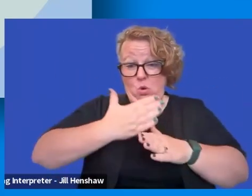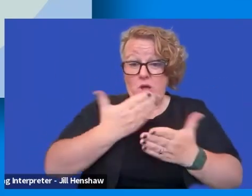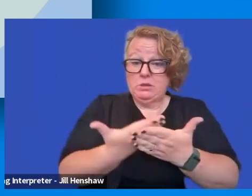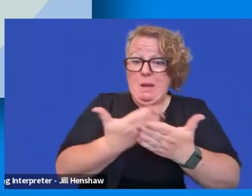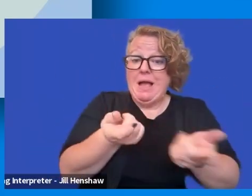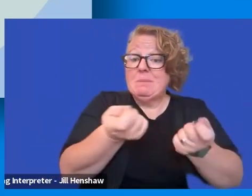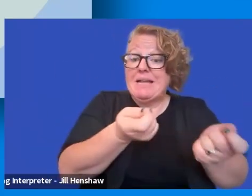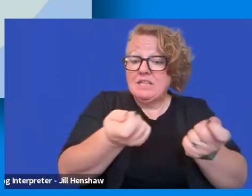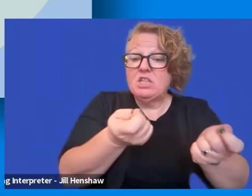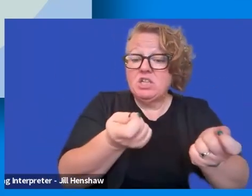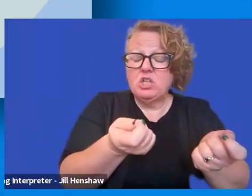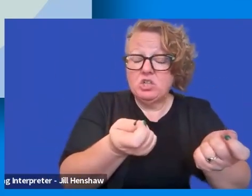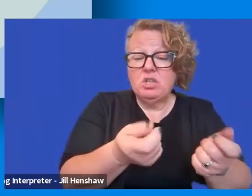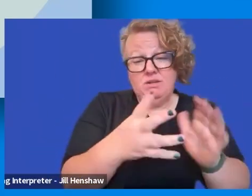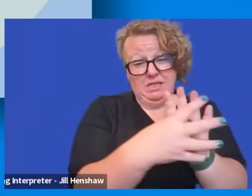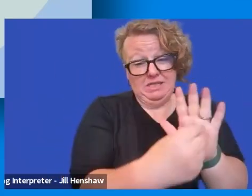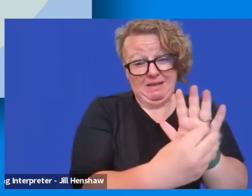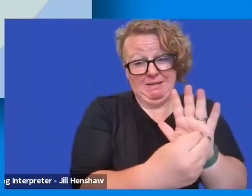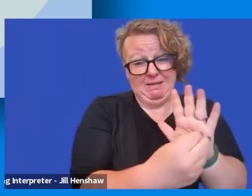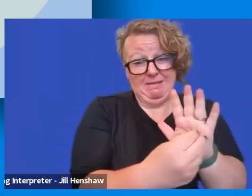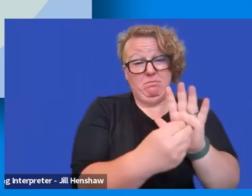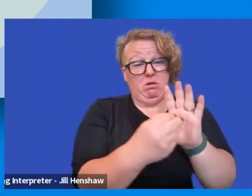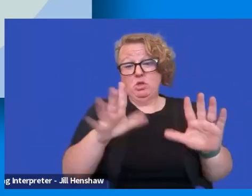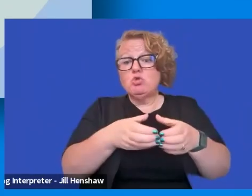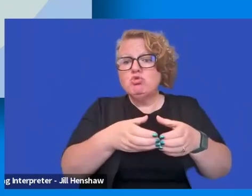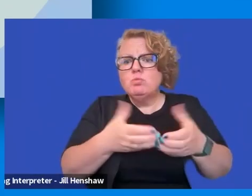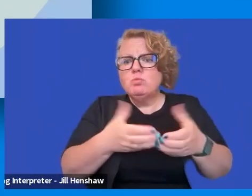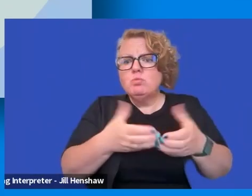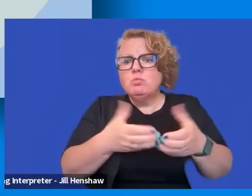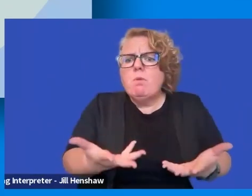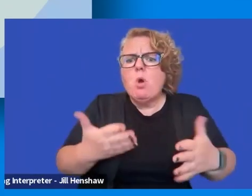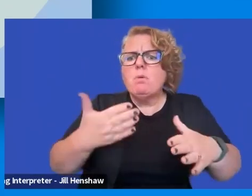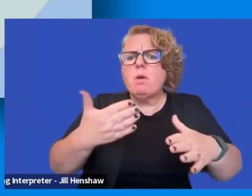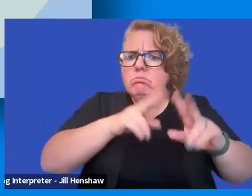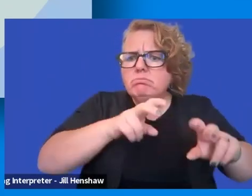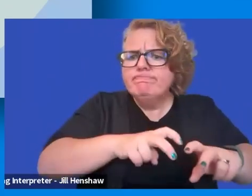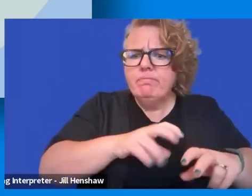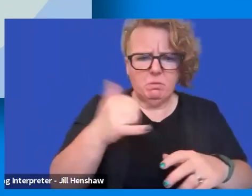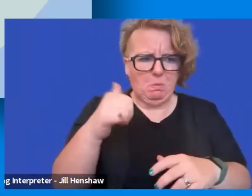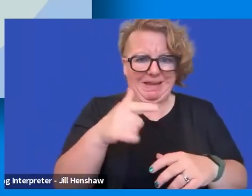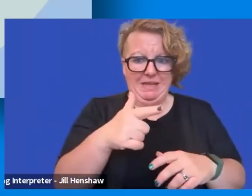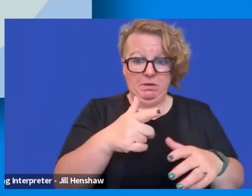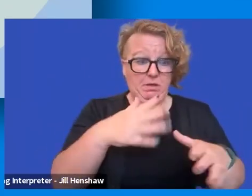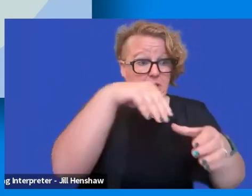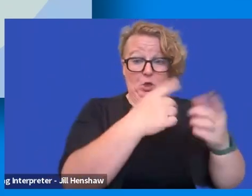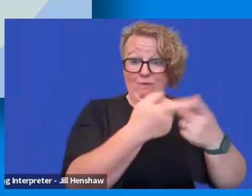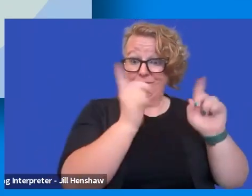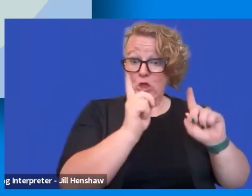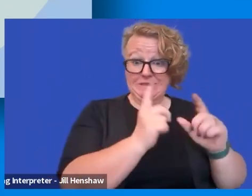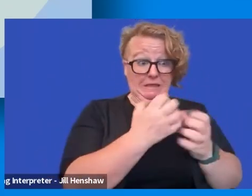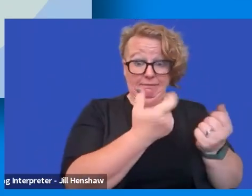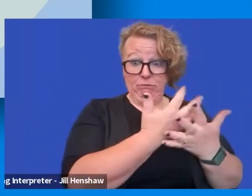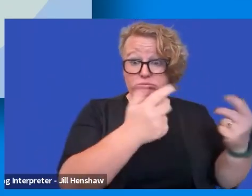So, uh, groups that are not research active currently, they can sit in very research active institutions, but also